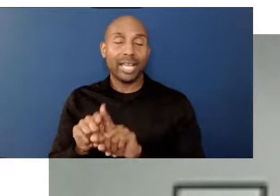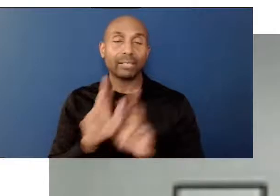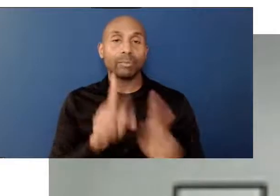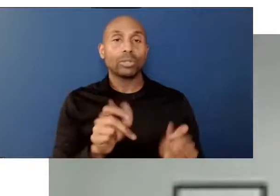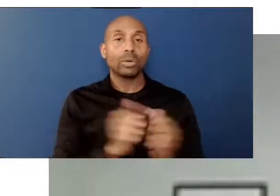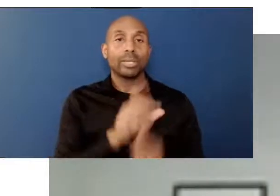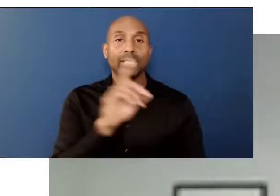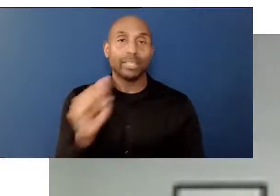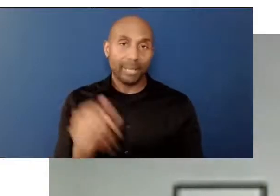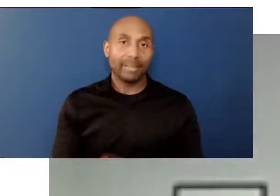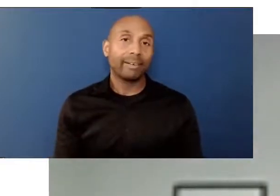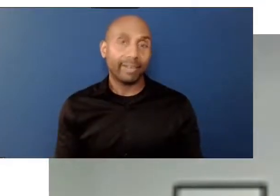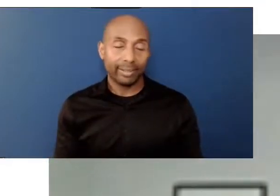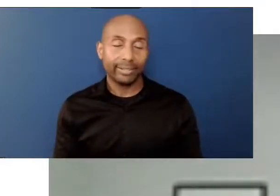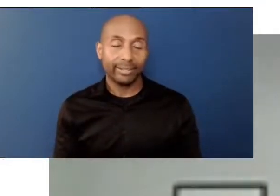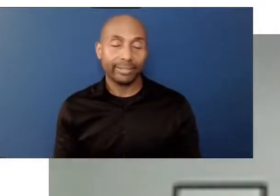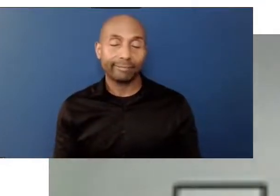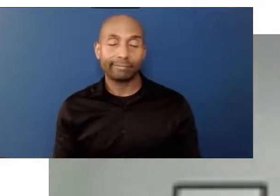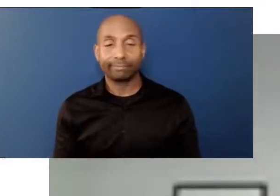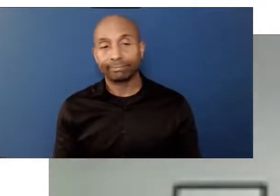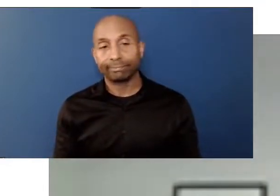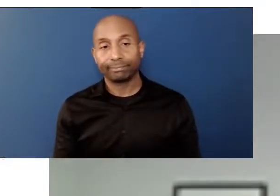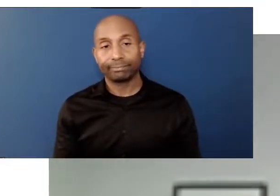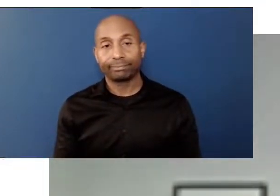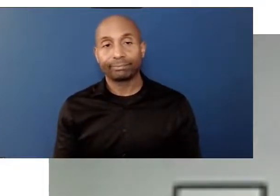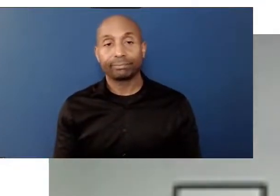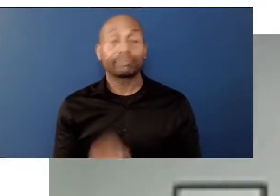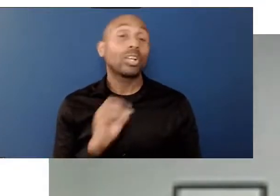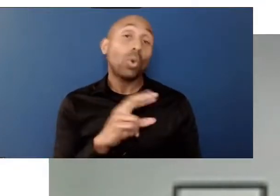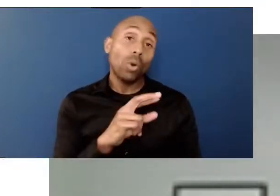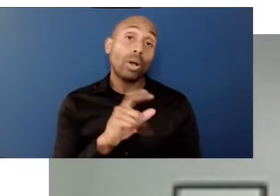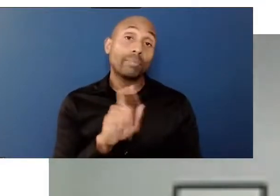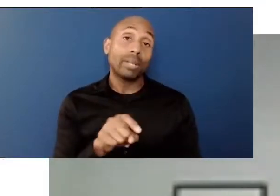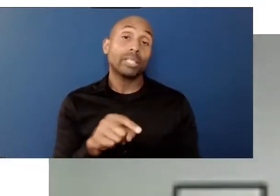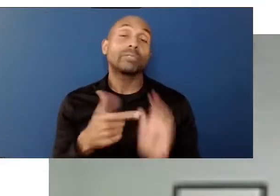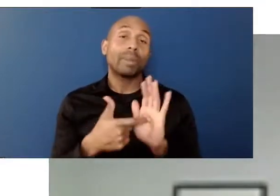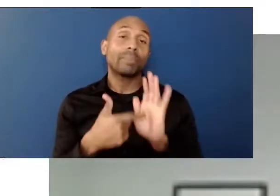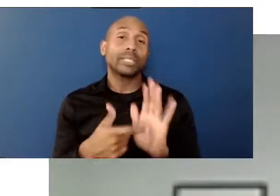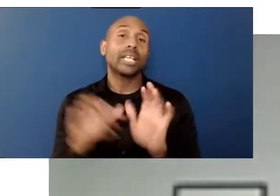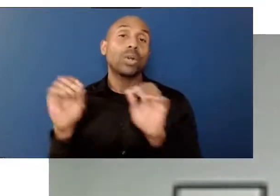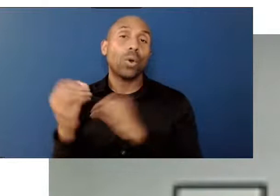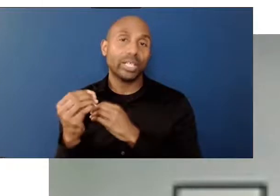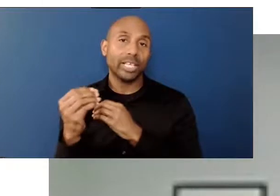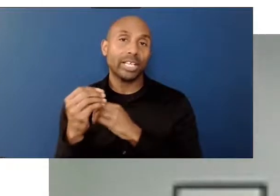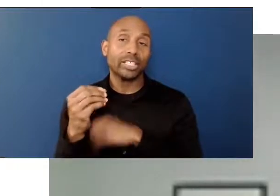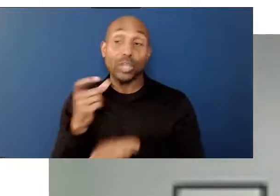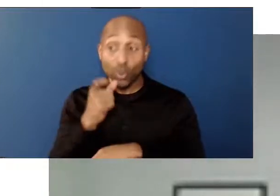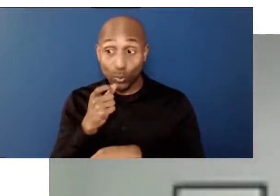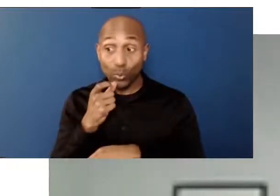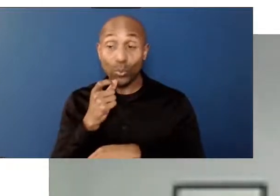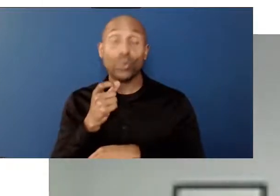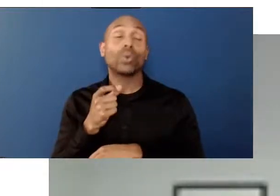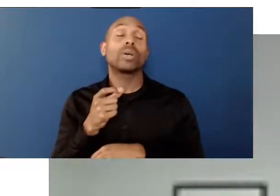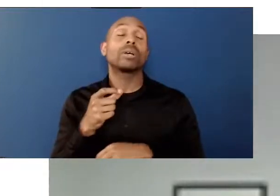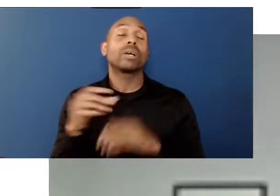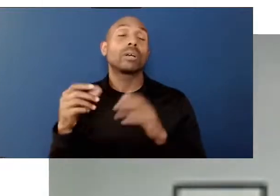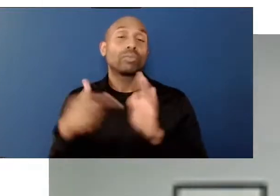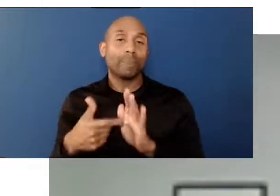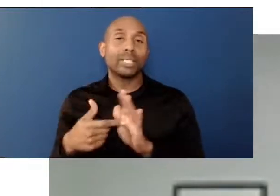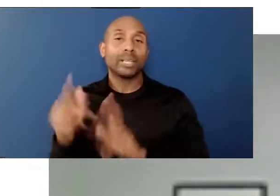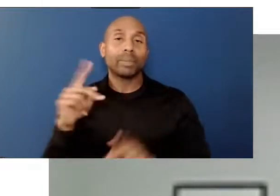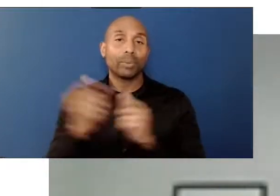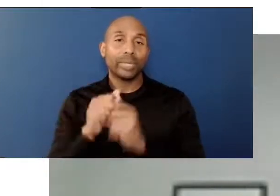with disabilities or people who represent organizations that represent people with disabilities. So that's a requirement,